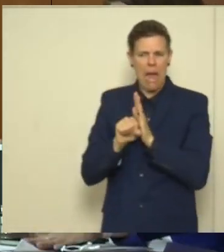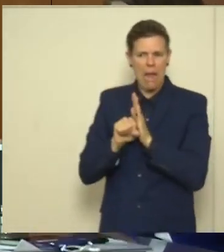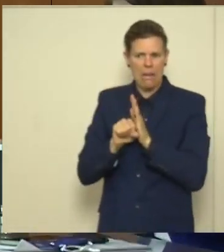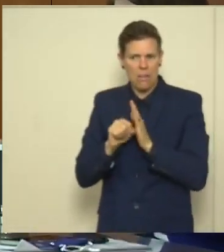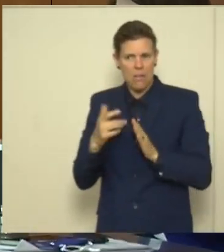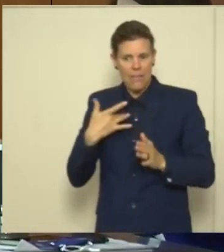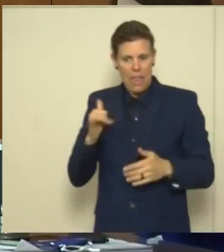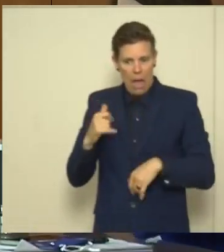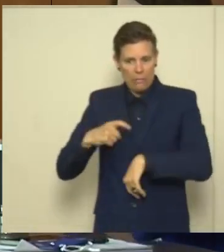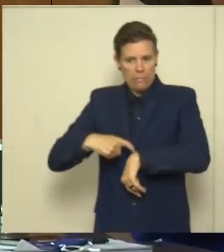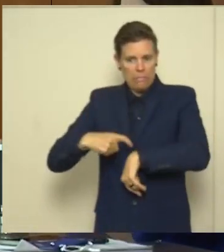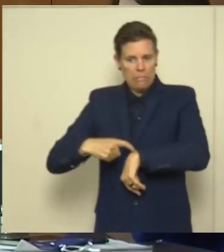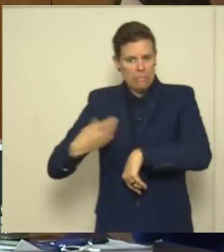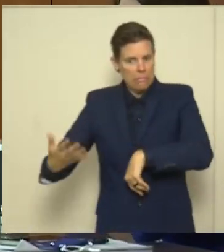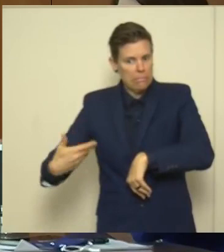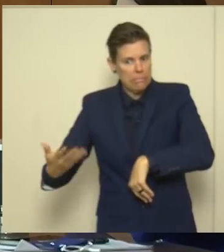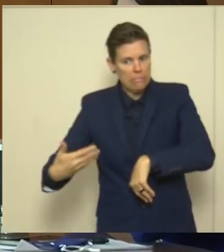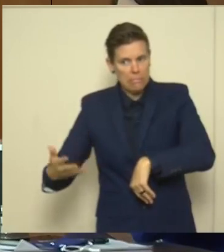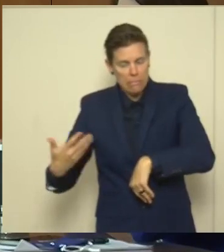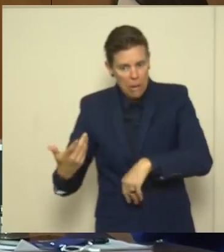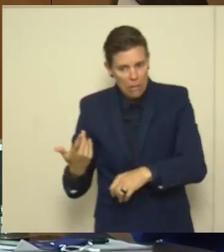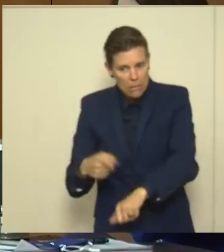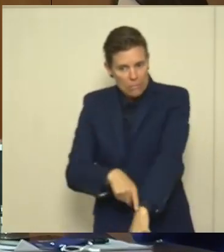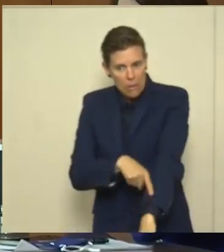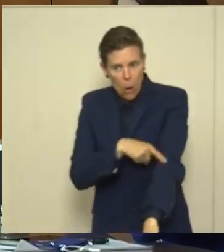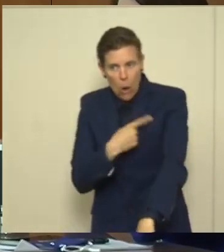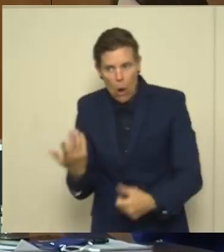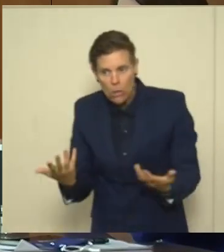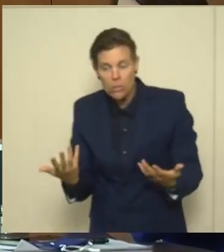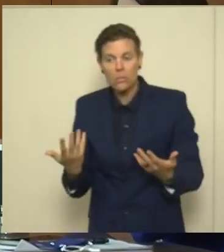taking even more time than that. And you just mentioned,